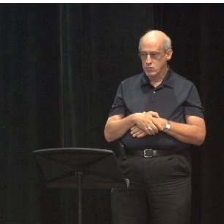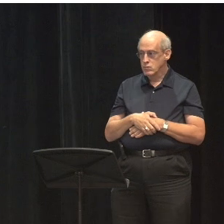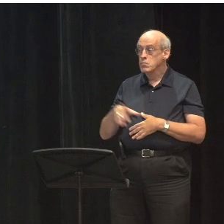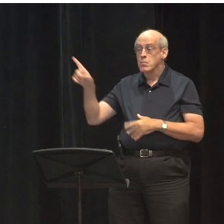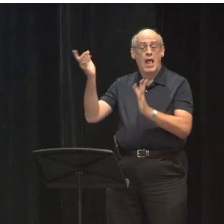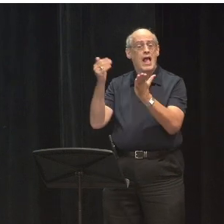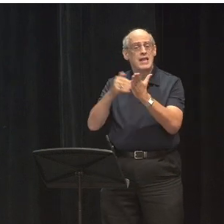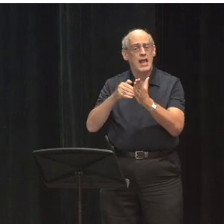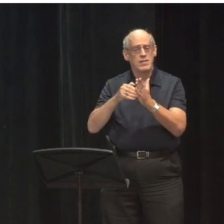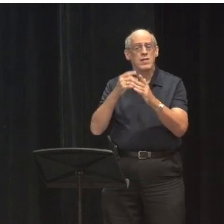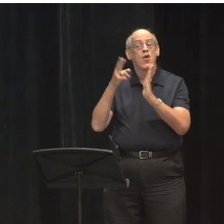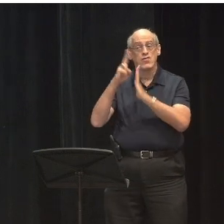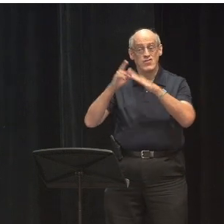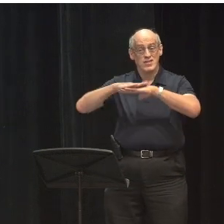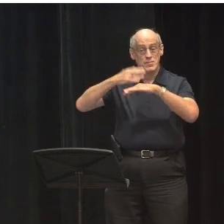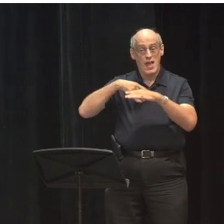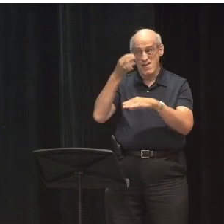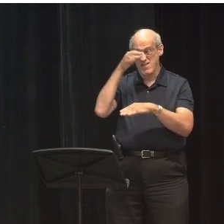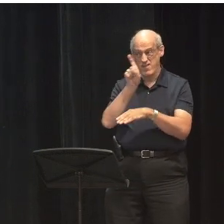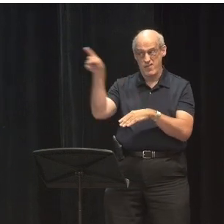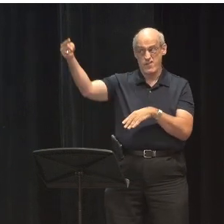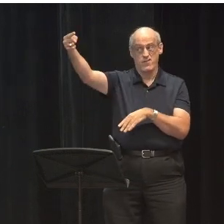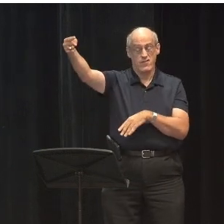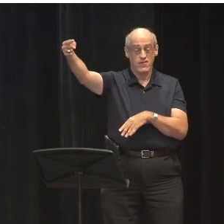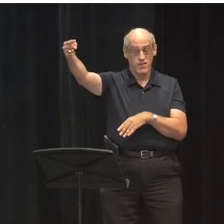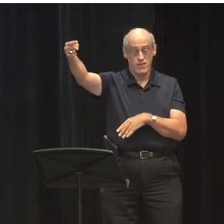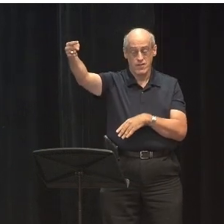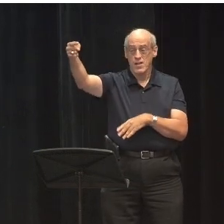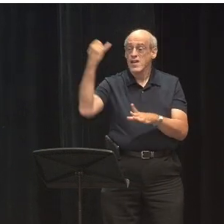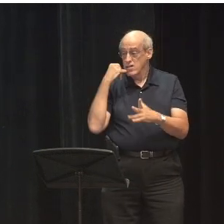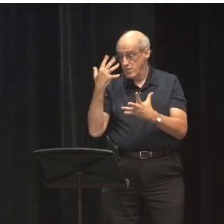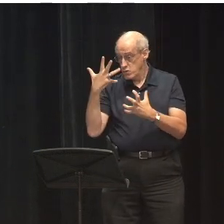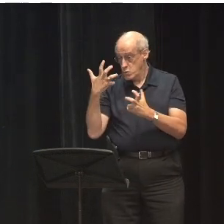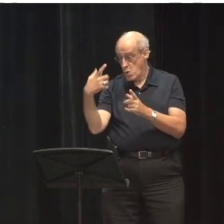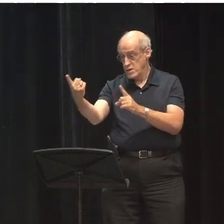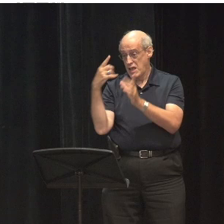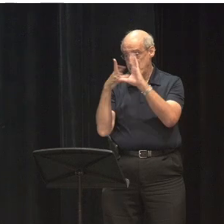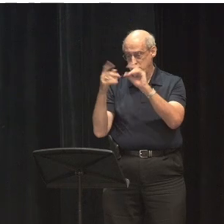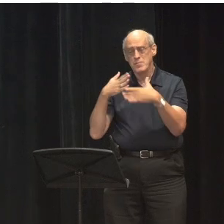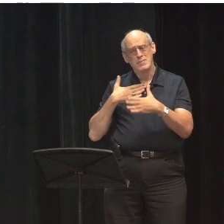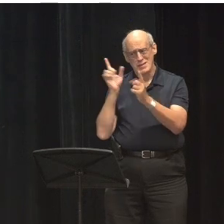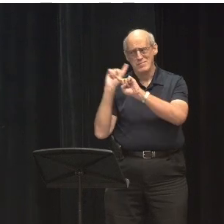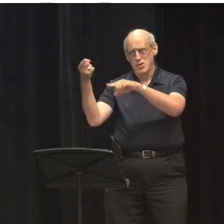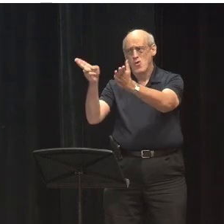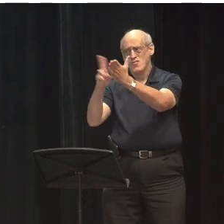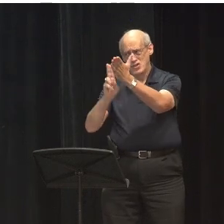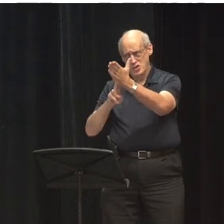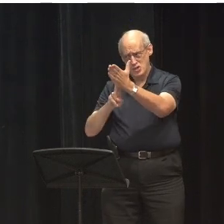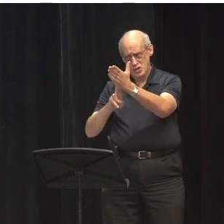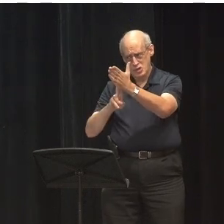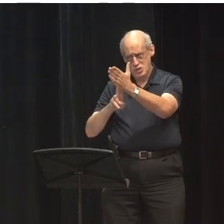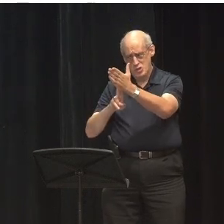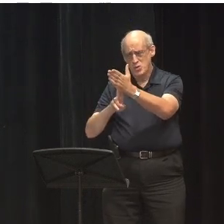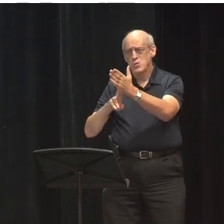So again, there's a registration table outside of this hearing room, and if you would like to speak, please go register, and we will be